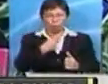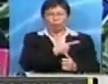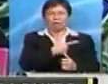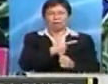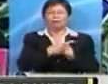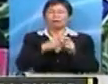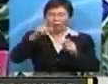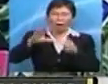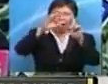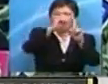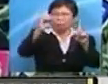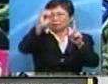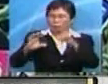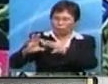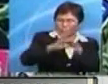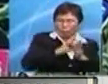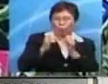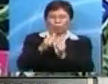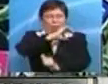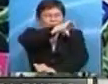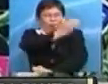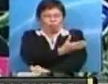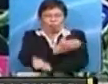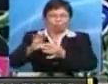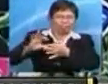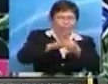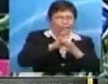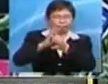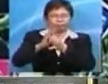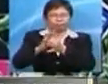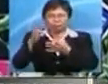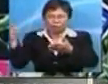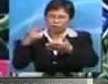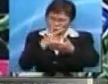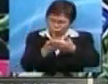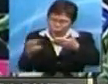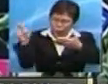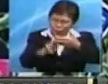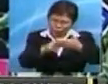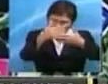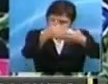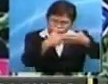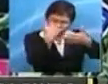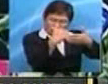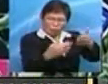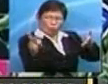we have to fully cooperate with the investigating authorities. As far as their records are concerned, I think we have